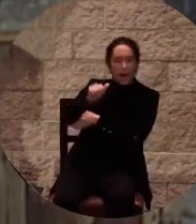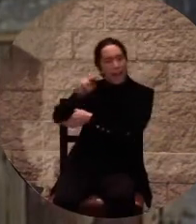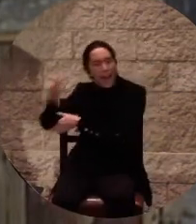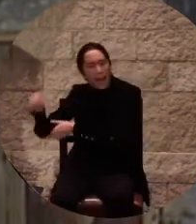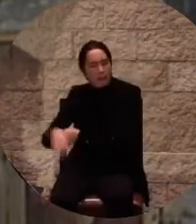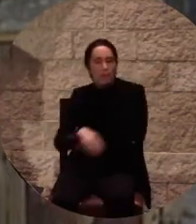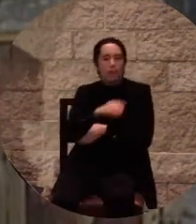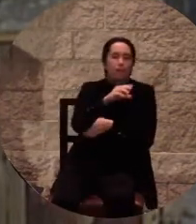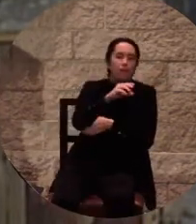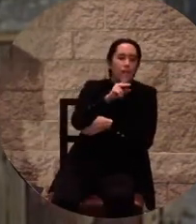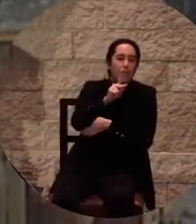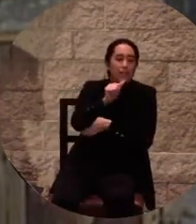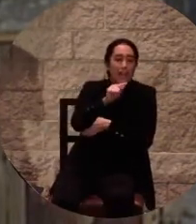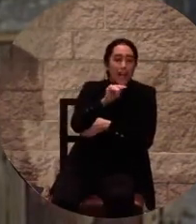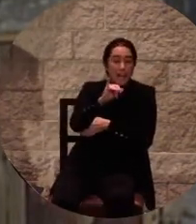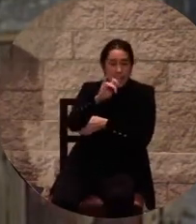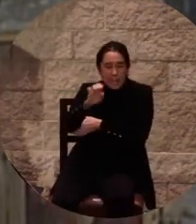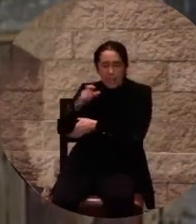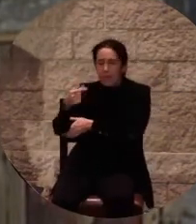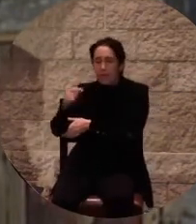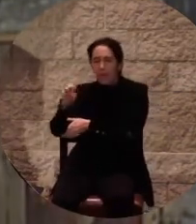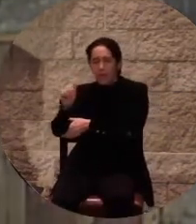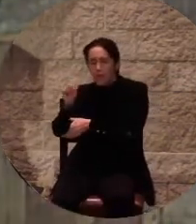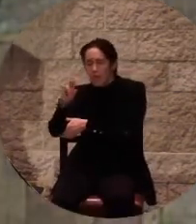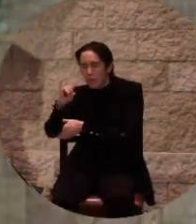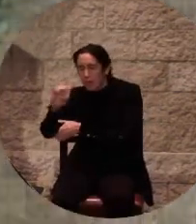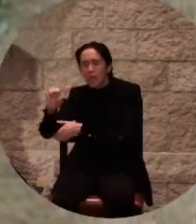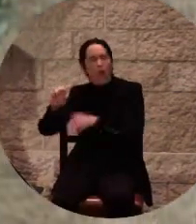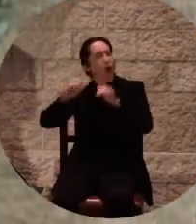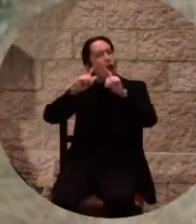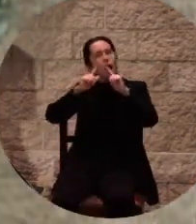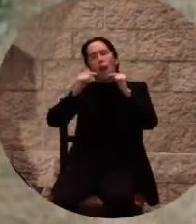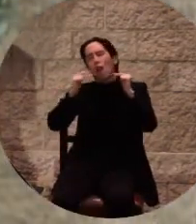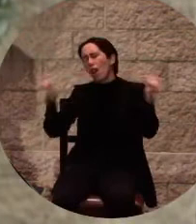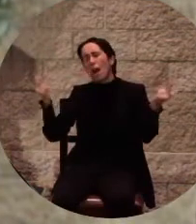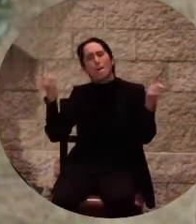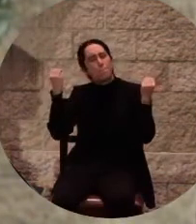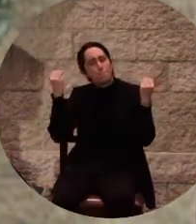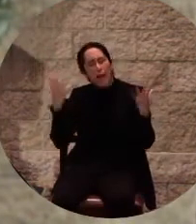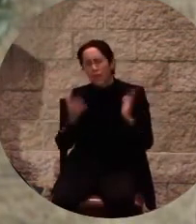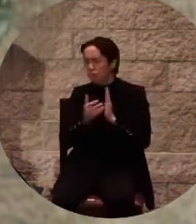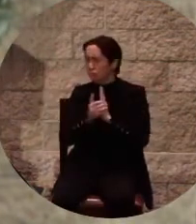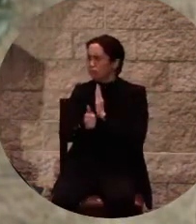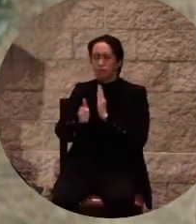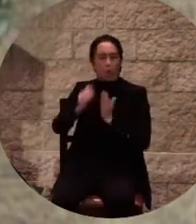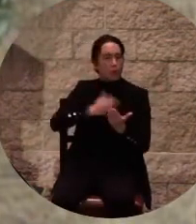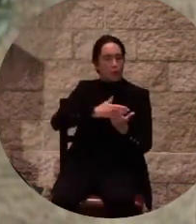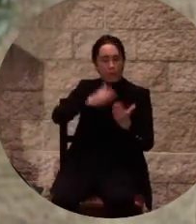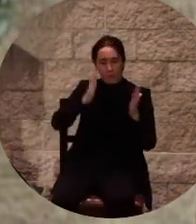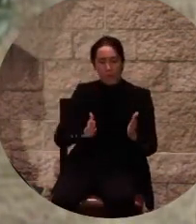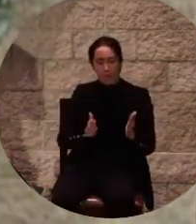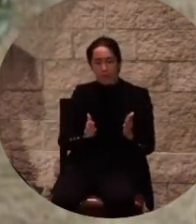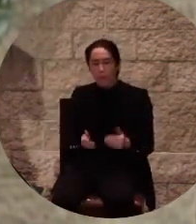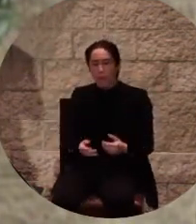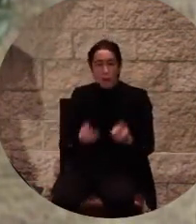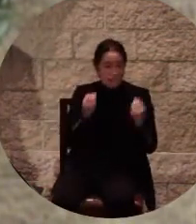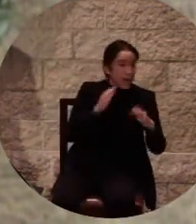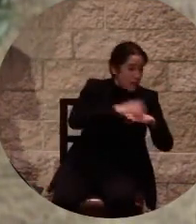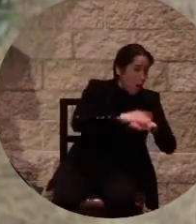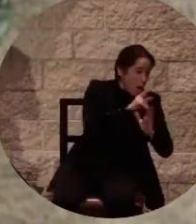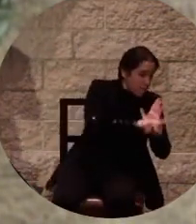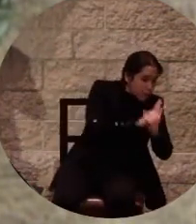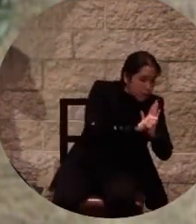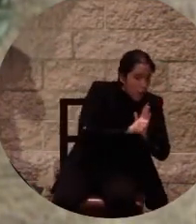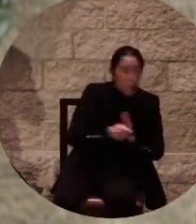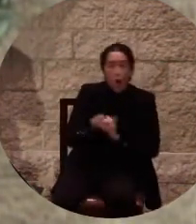that sing here, wonderful talent. We're all here, some of them on video, a few of us live. We're observing